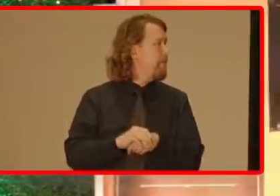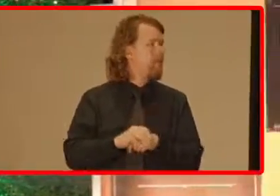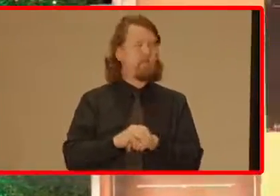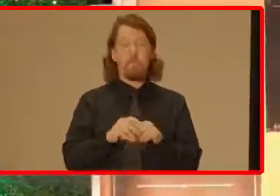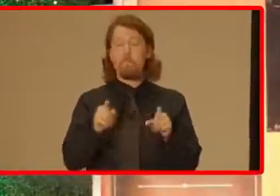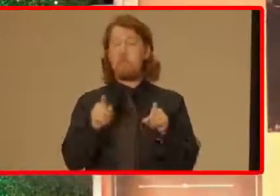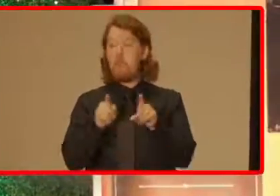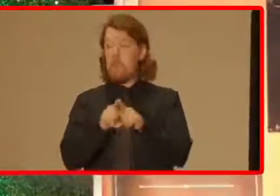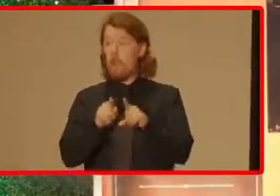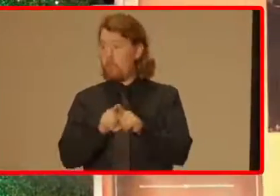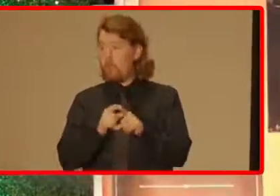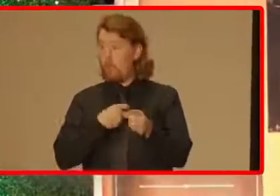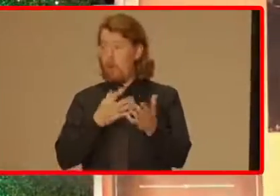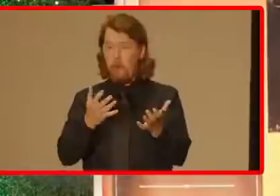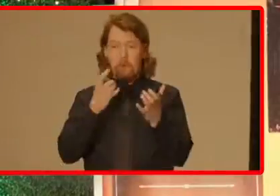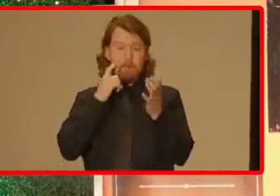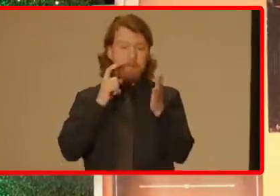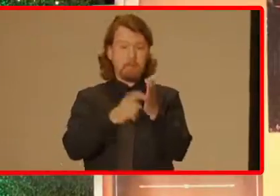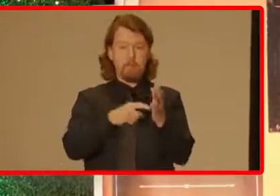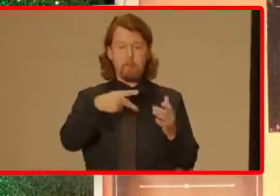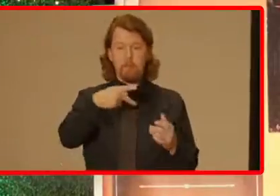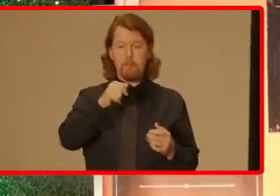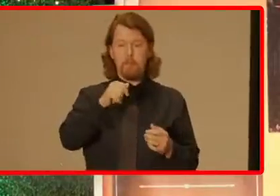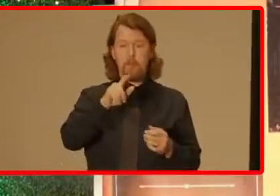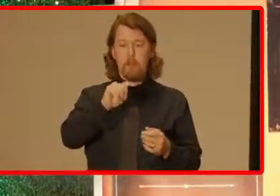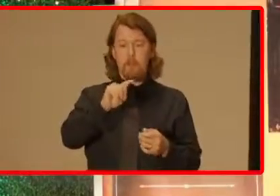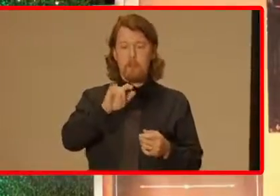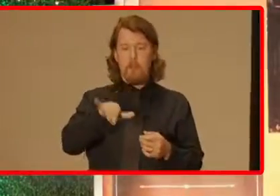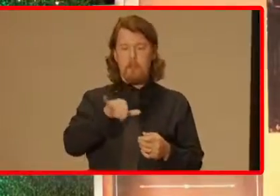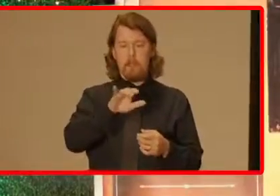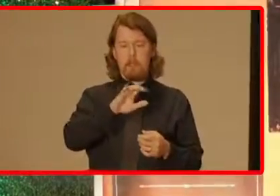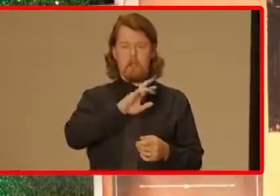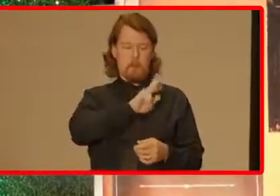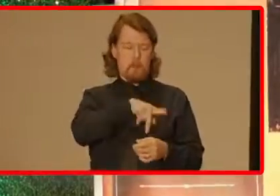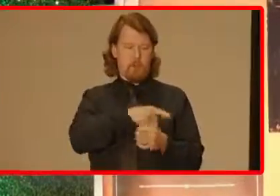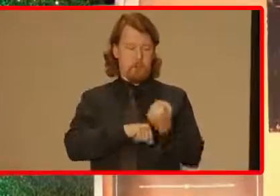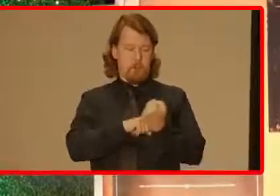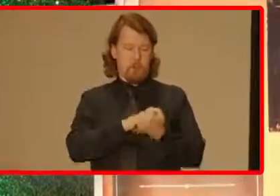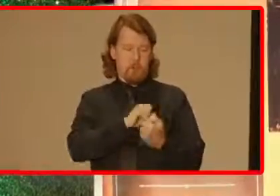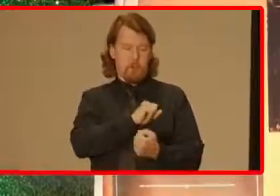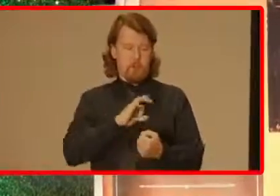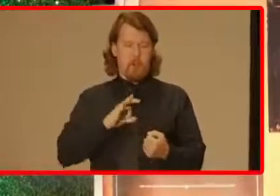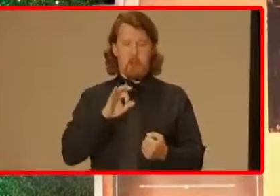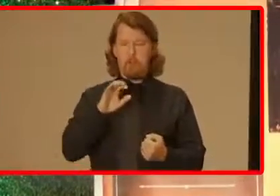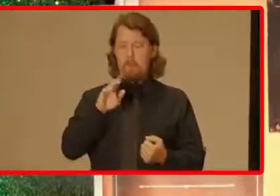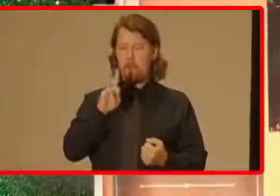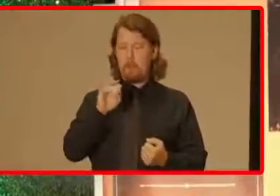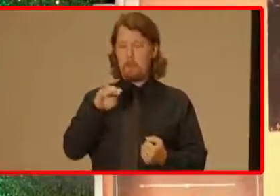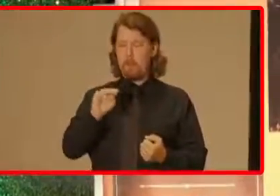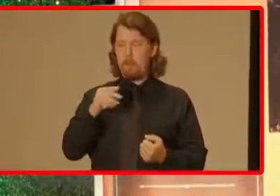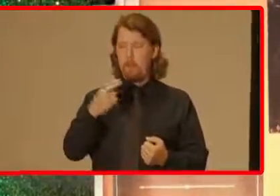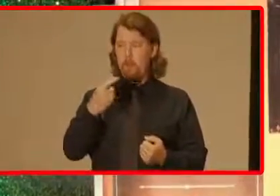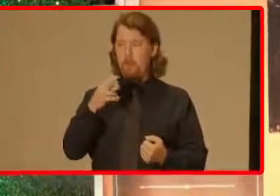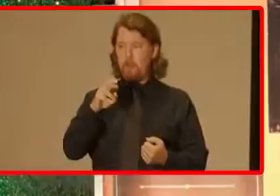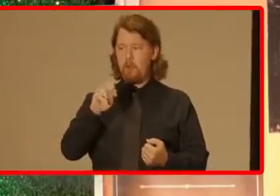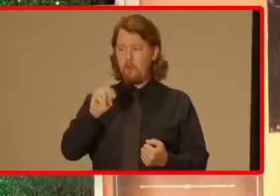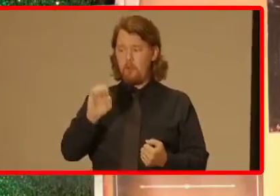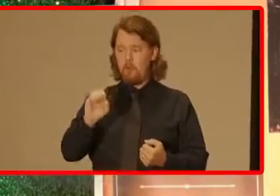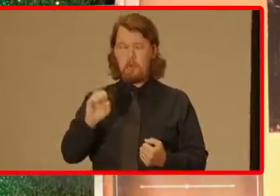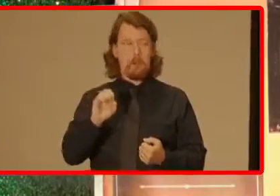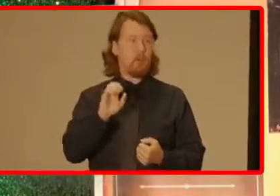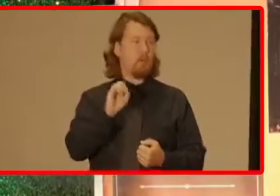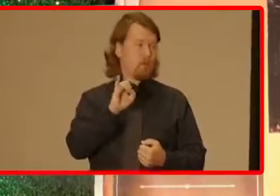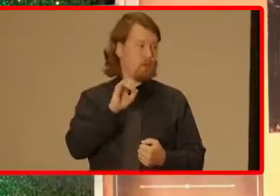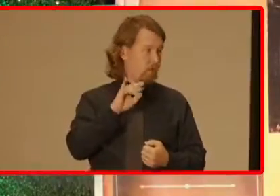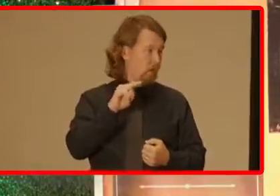Also, want to recognize Patty's personal support staff, Kim Green. Serena,